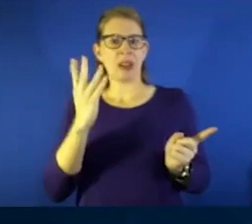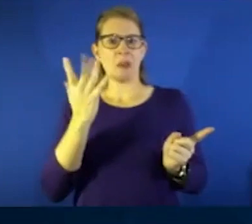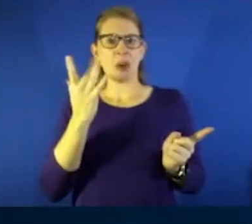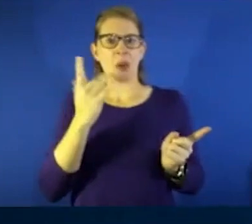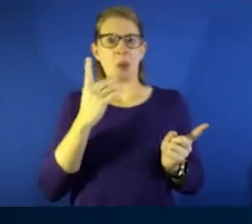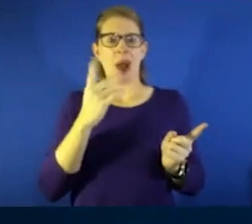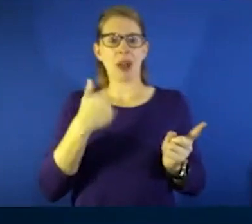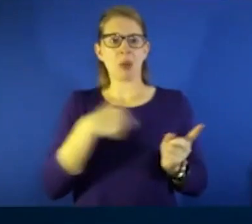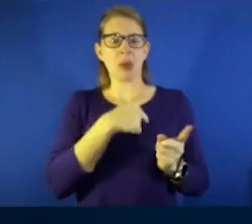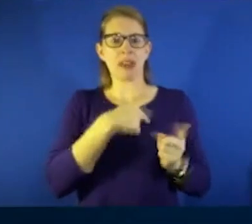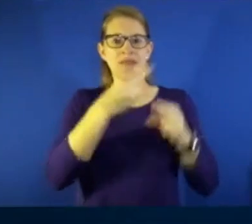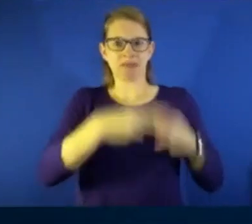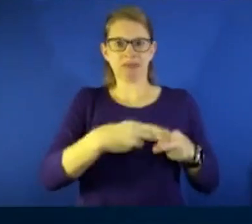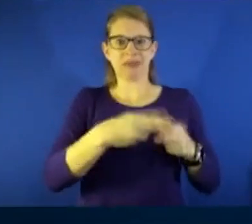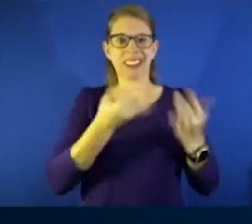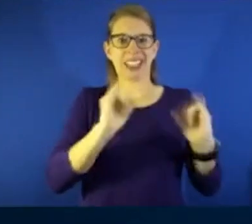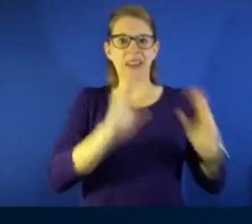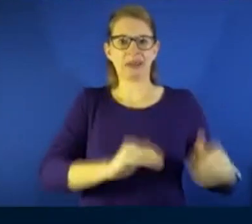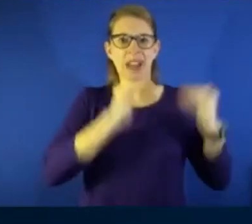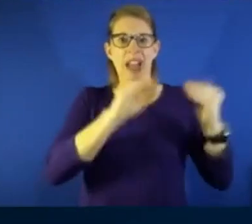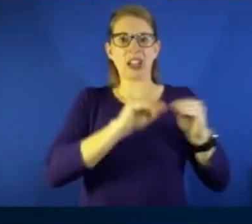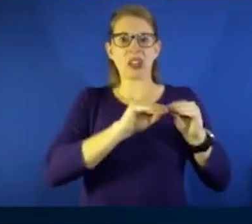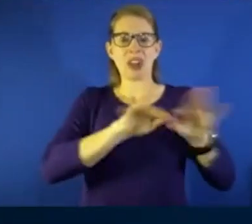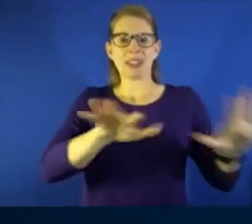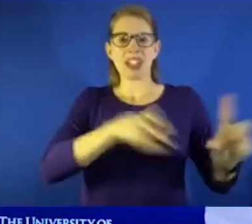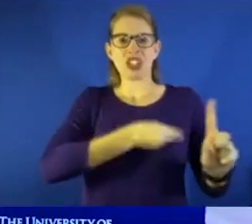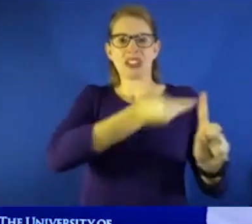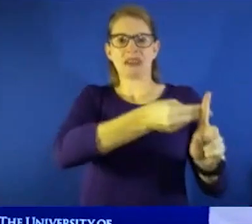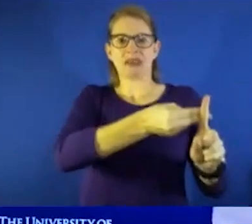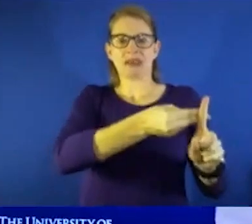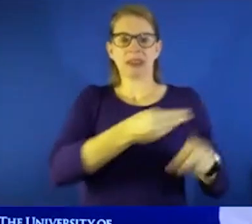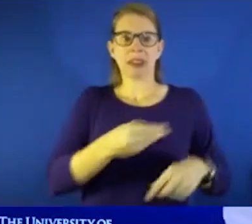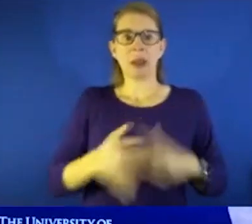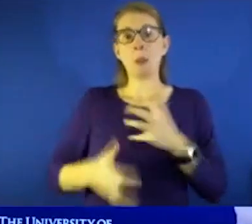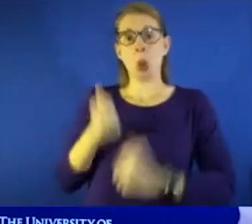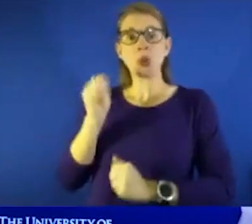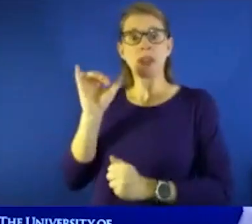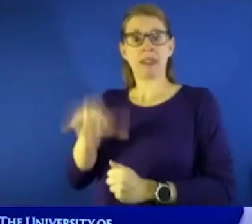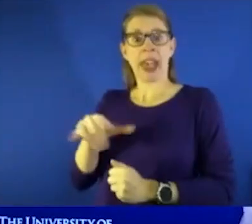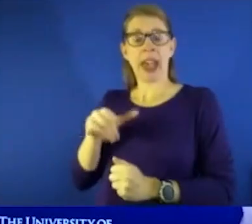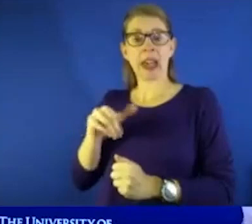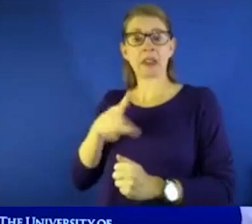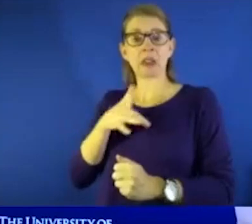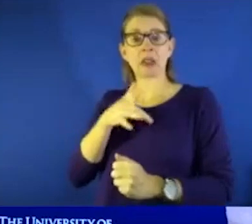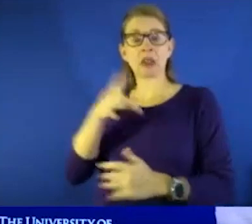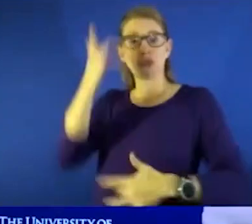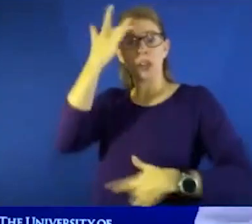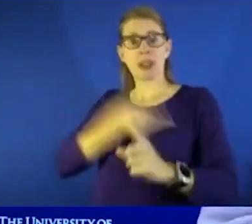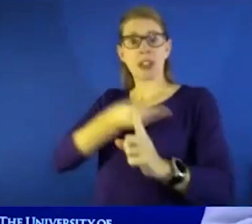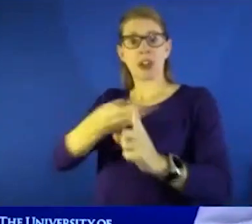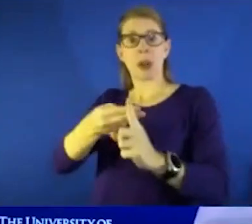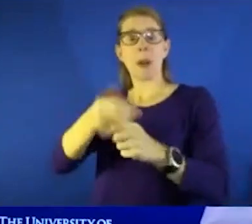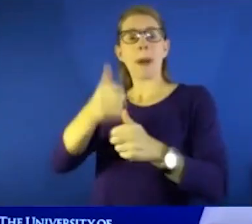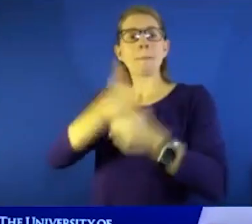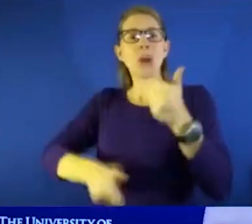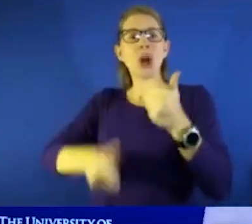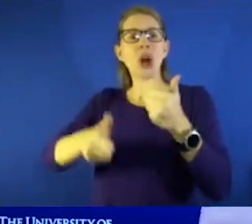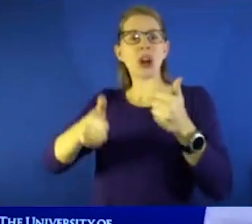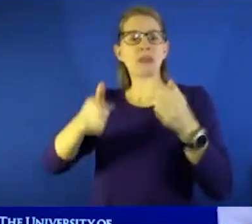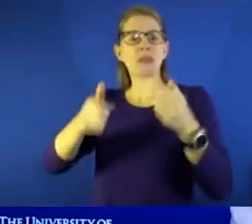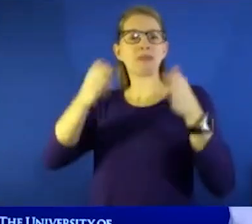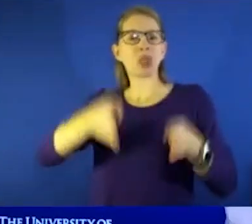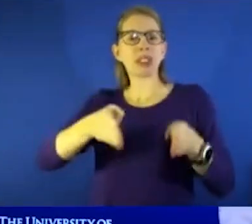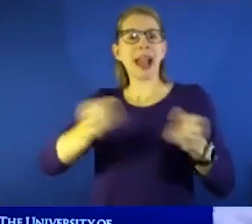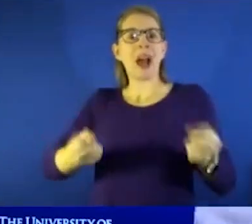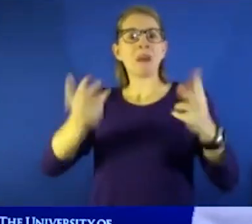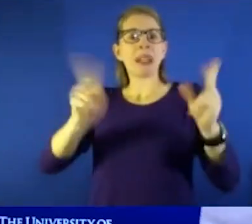transmission? Yeah, I mean, most of that transmission rates are due to per capita, so they look at the amount of people and